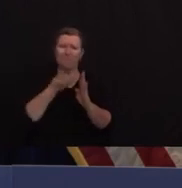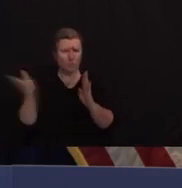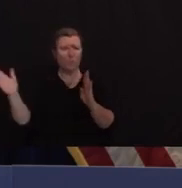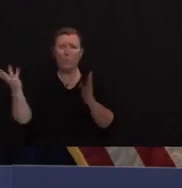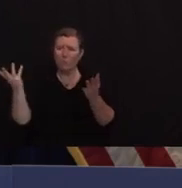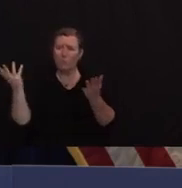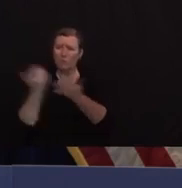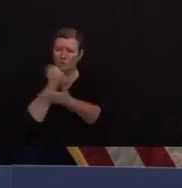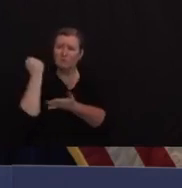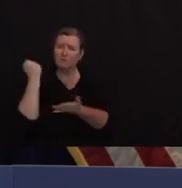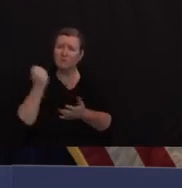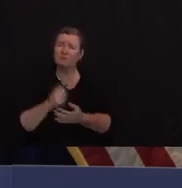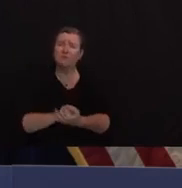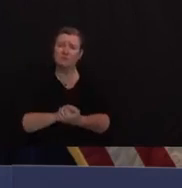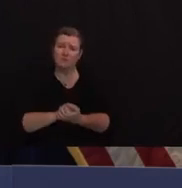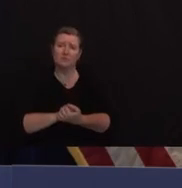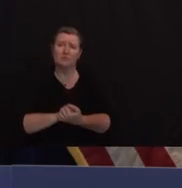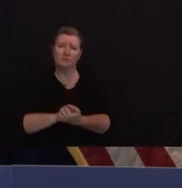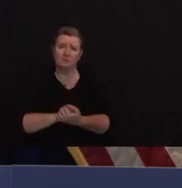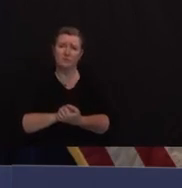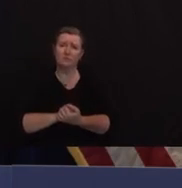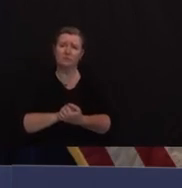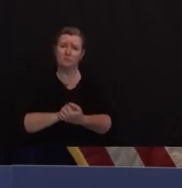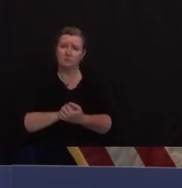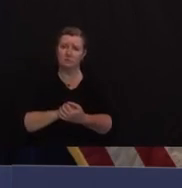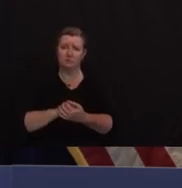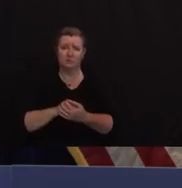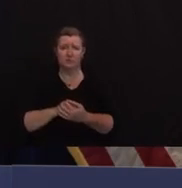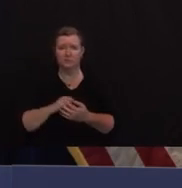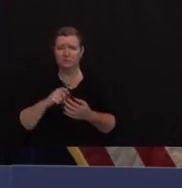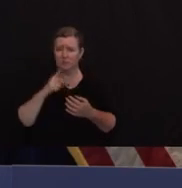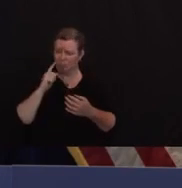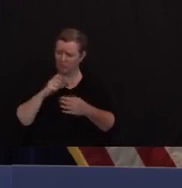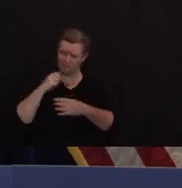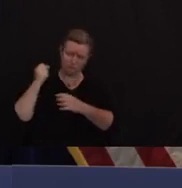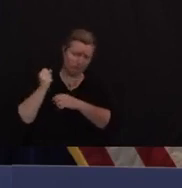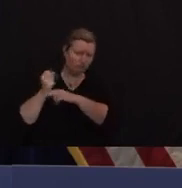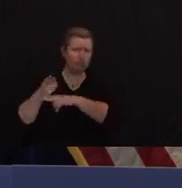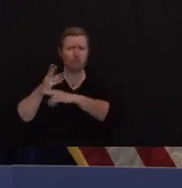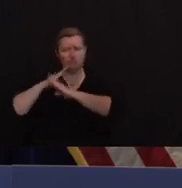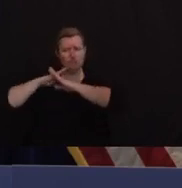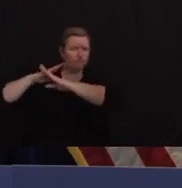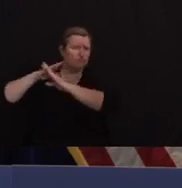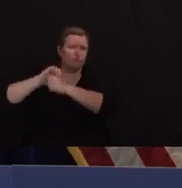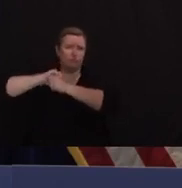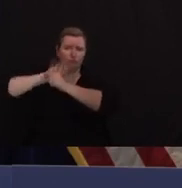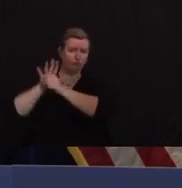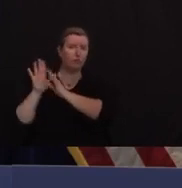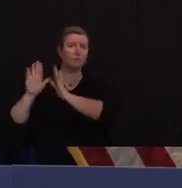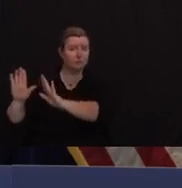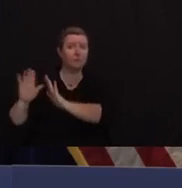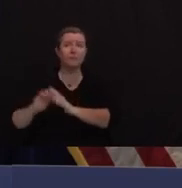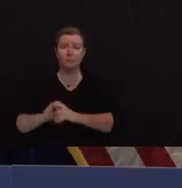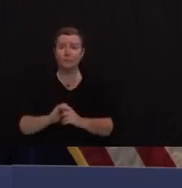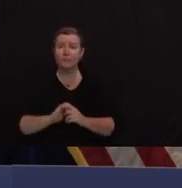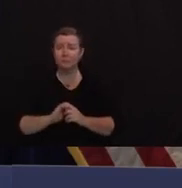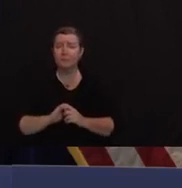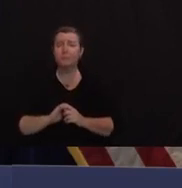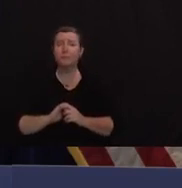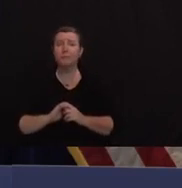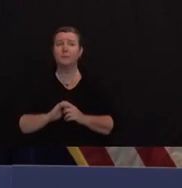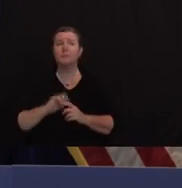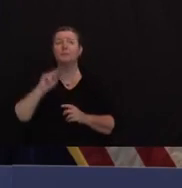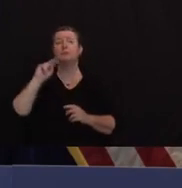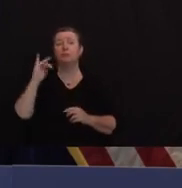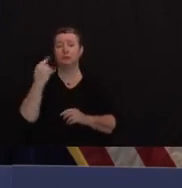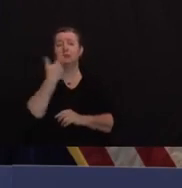help us fight back against this unrelenting virus by getting vaccinated. New Jersey's vaccination rate for the 12